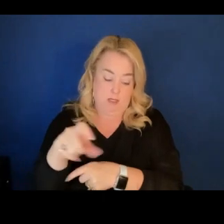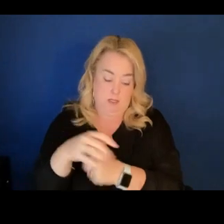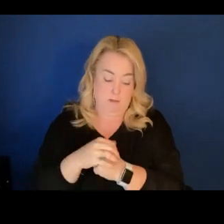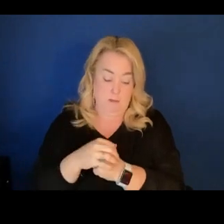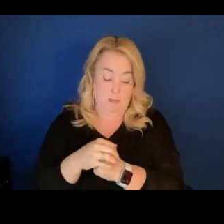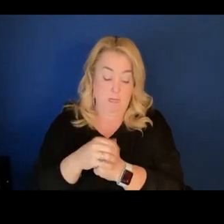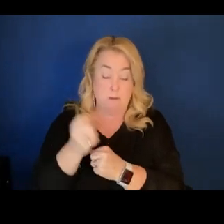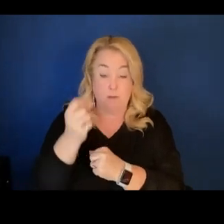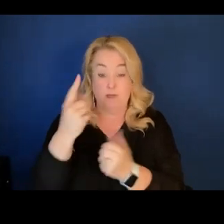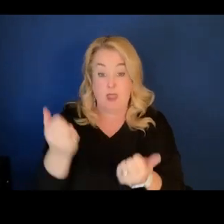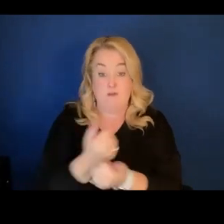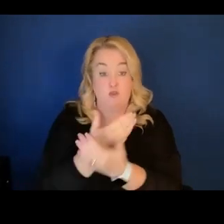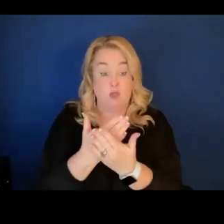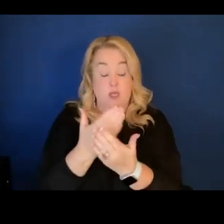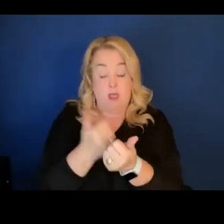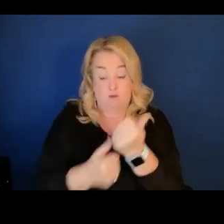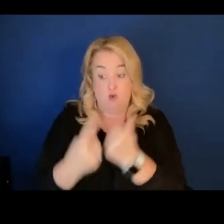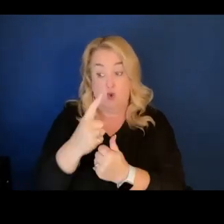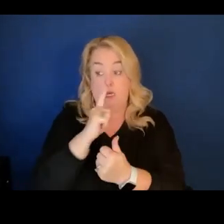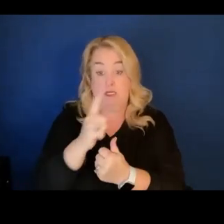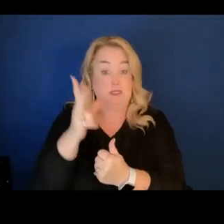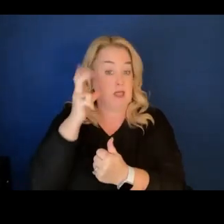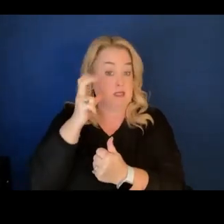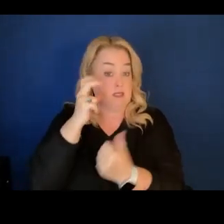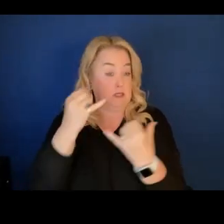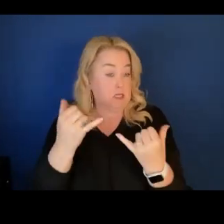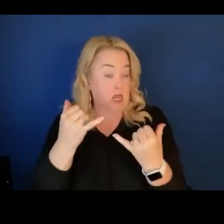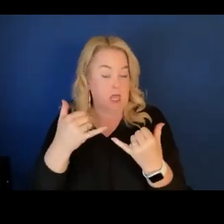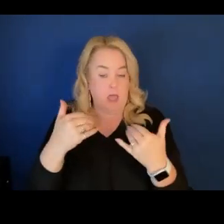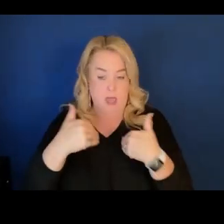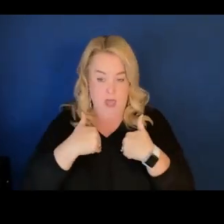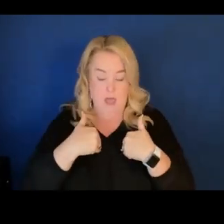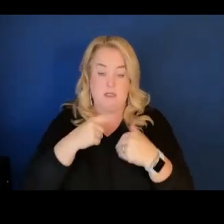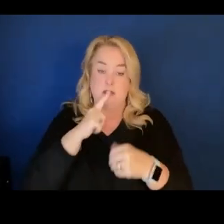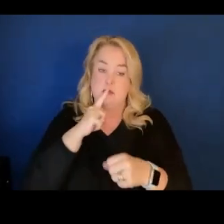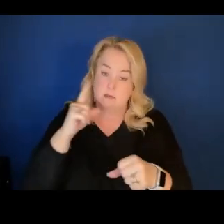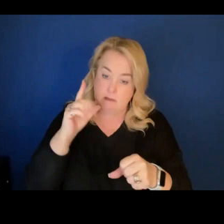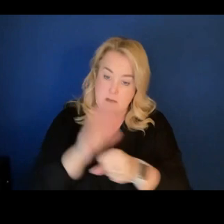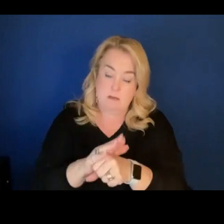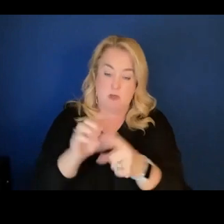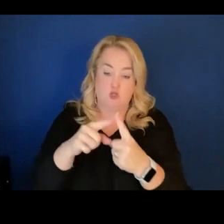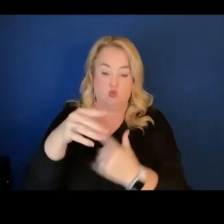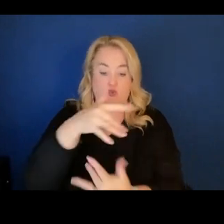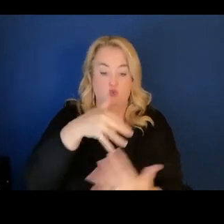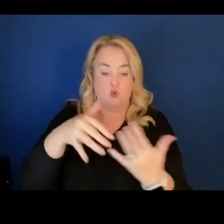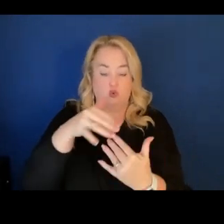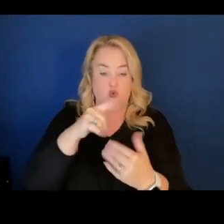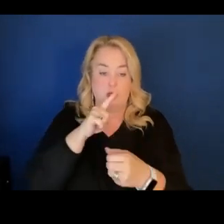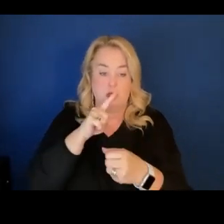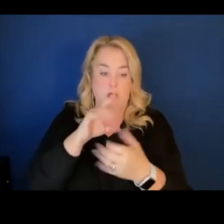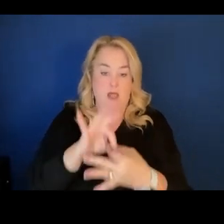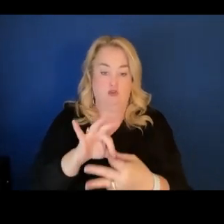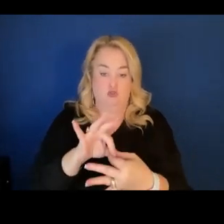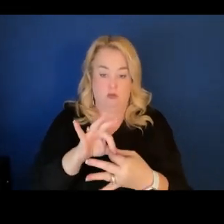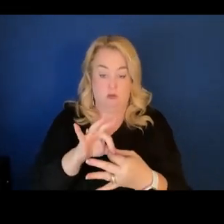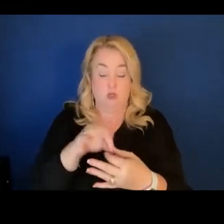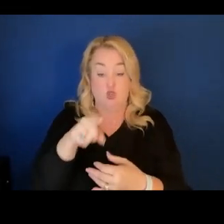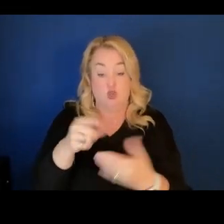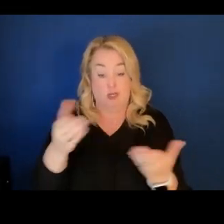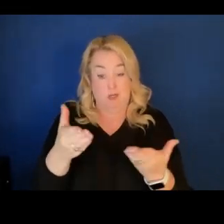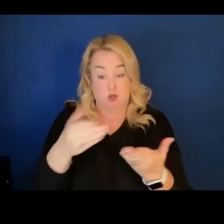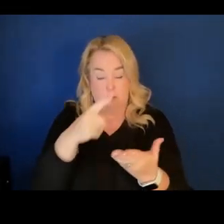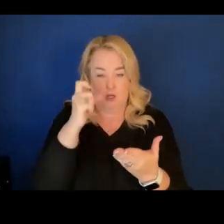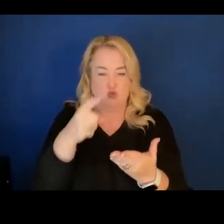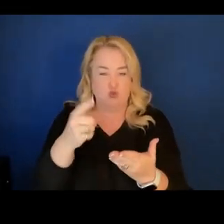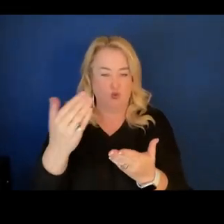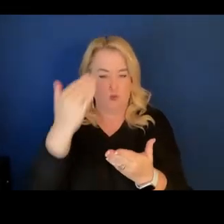Everyone who is listening today has a deep commitment to social connection. You are here because you know how powerful